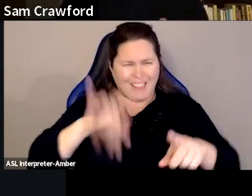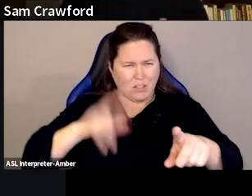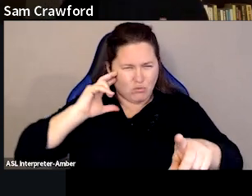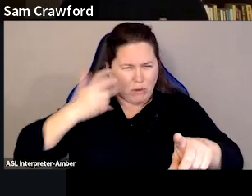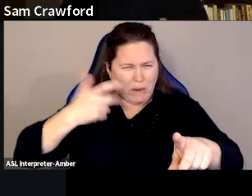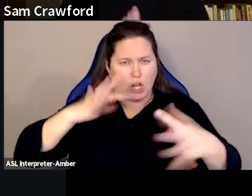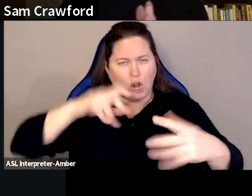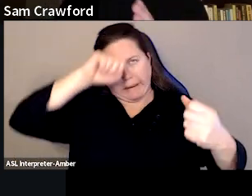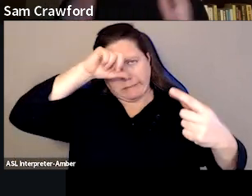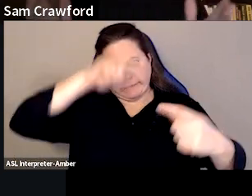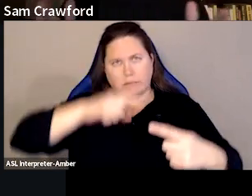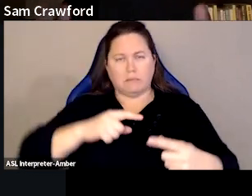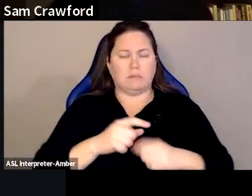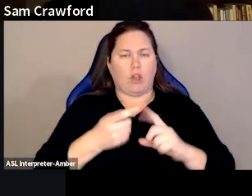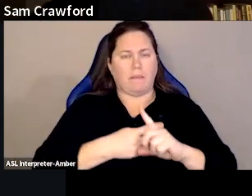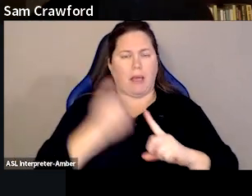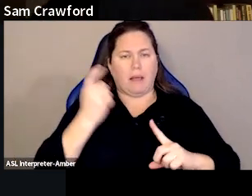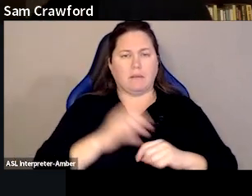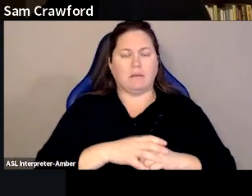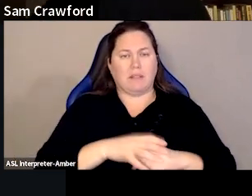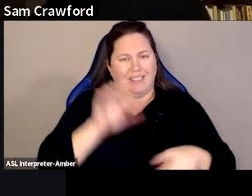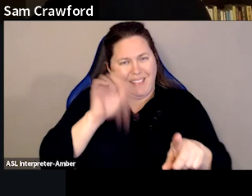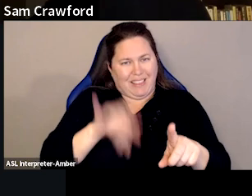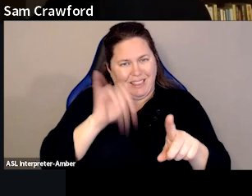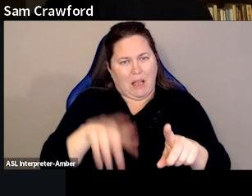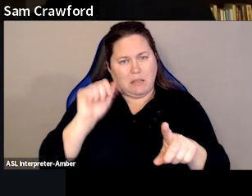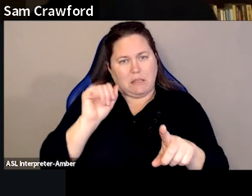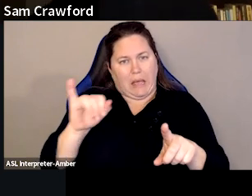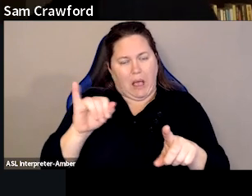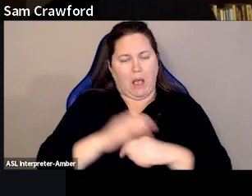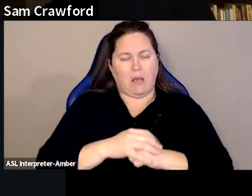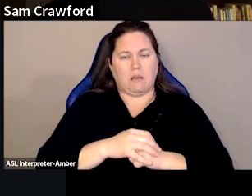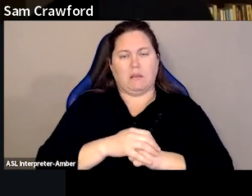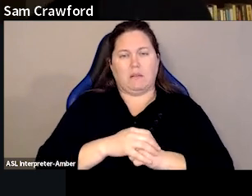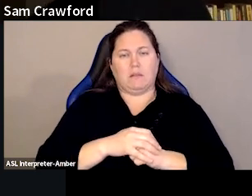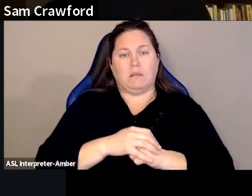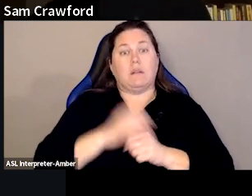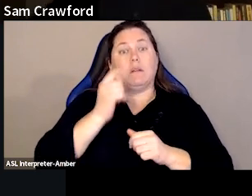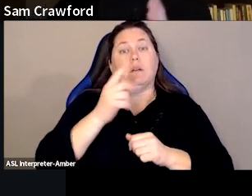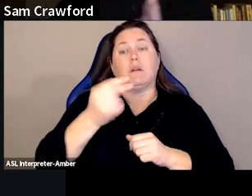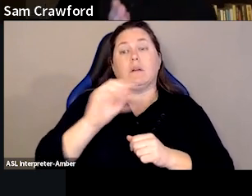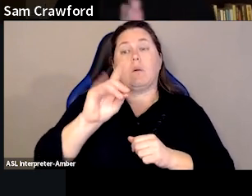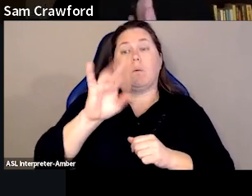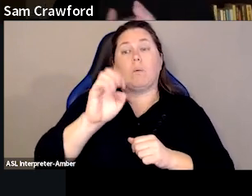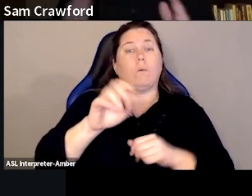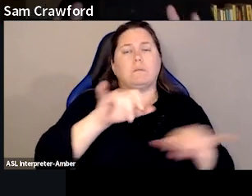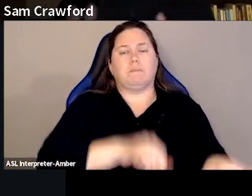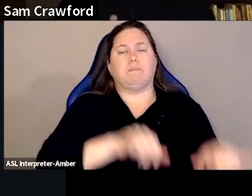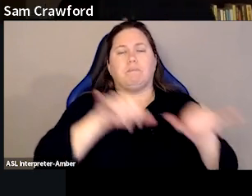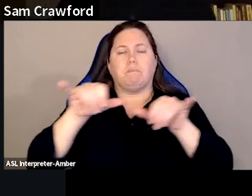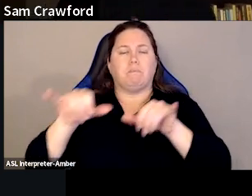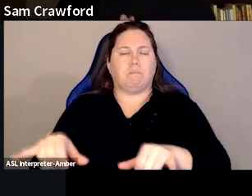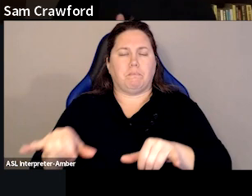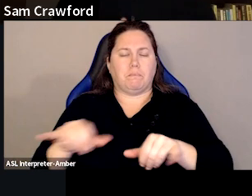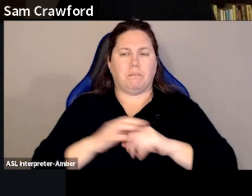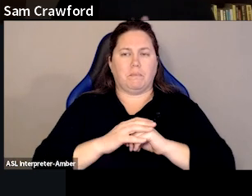But it's also AI. And it's the same with no code. So it's now a